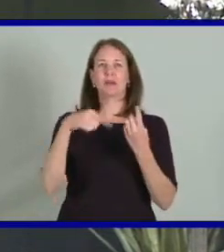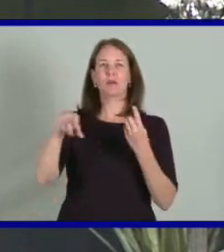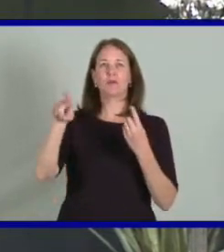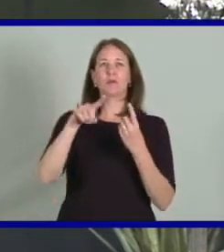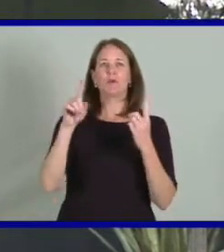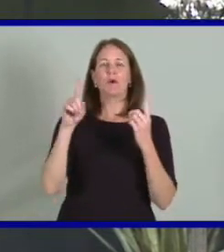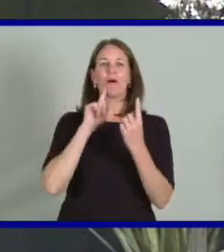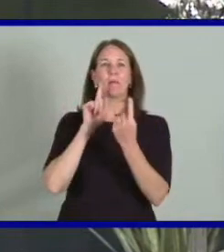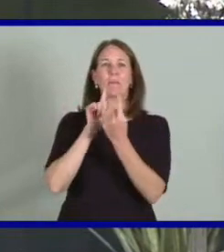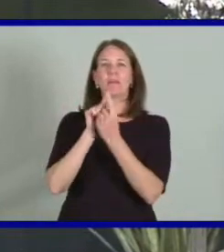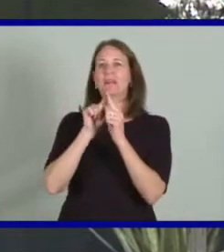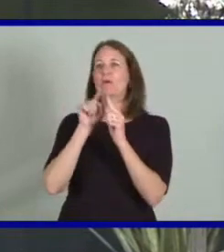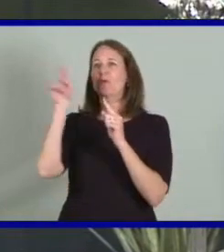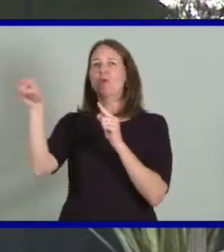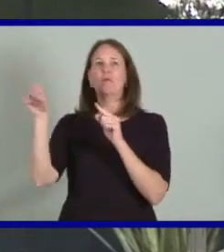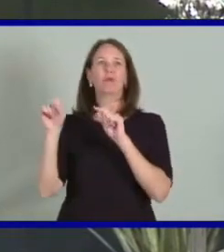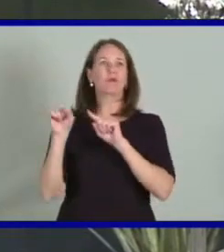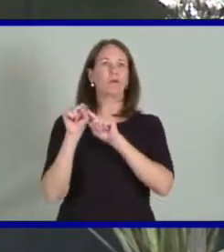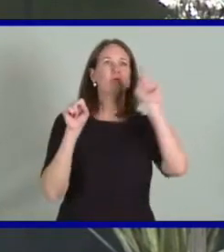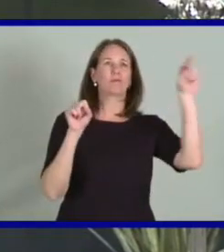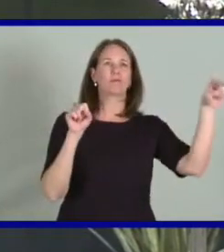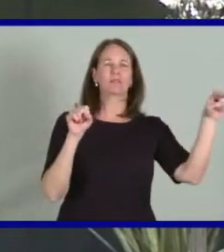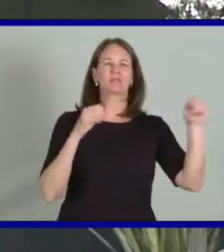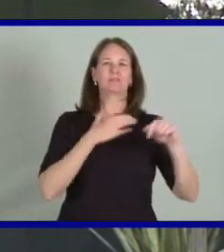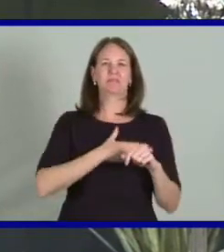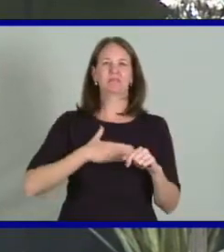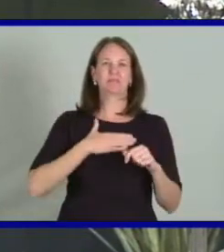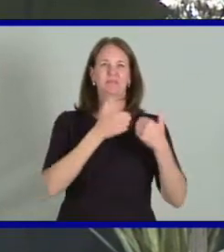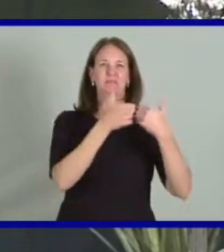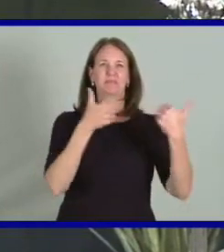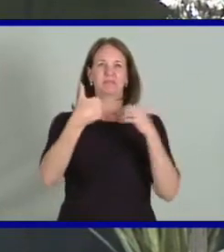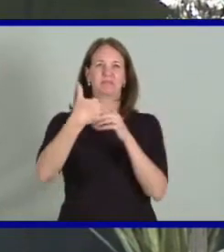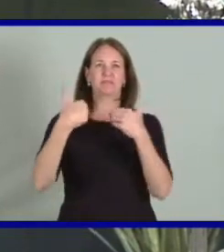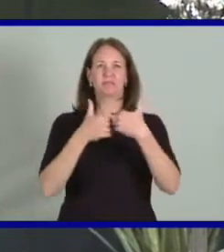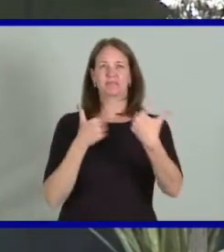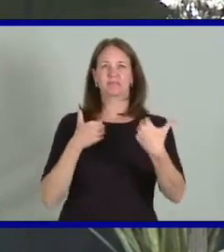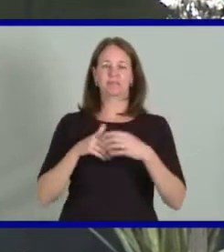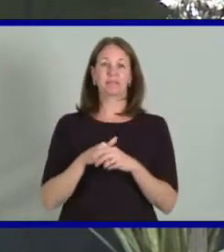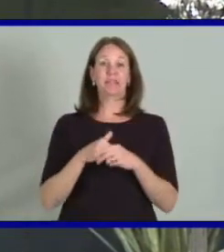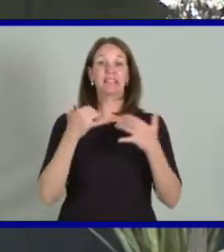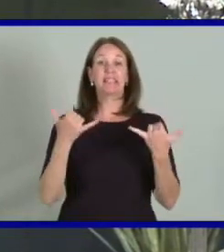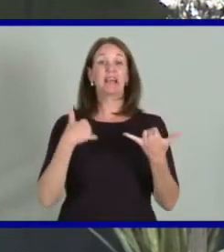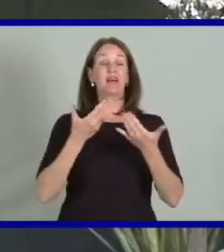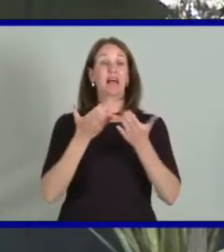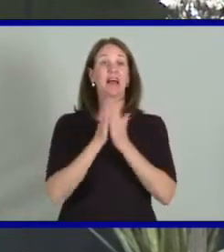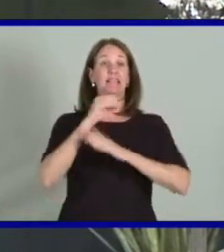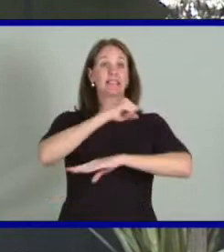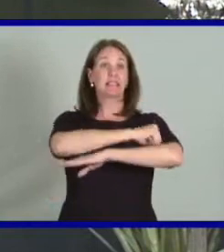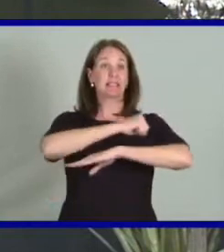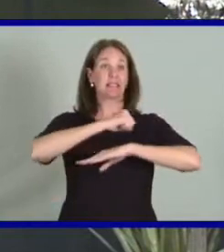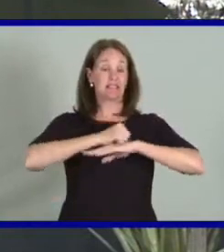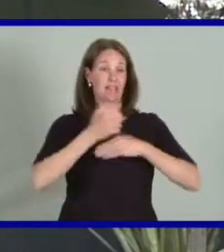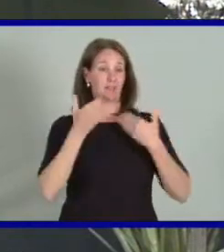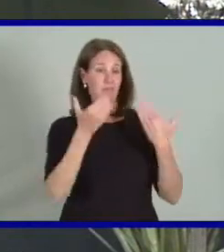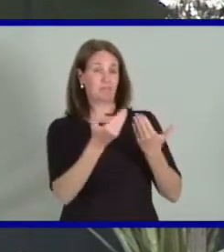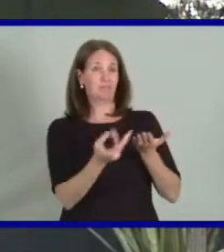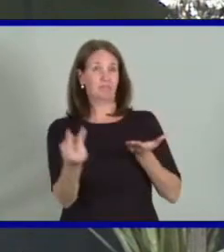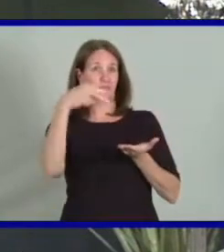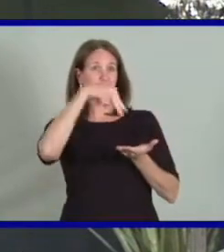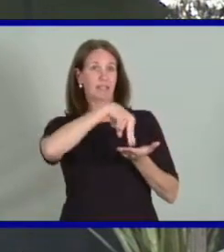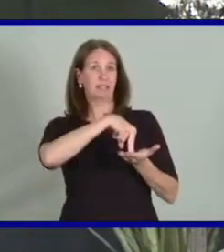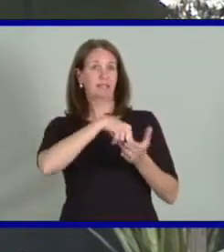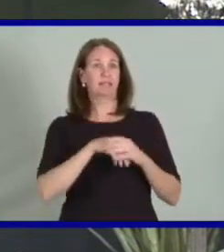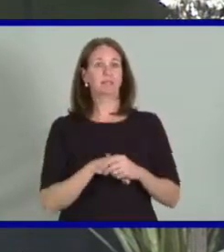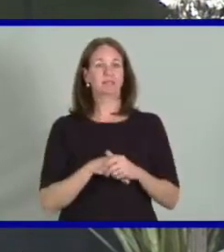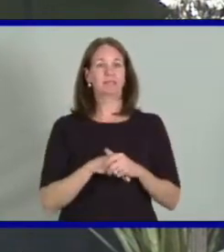or some other green space on campus. And now I'll ask the stage party to please rise. And